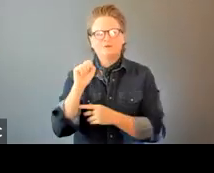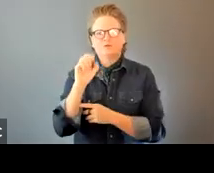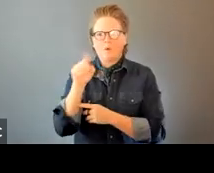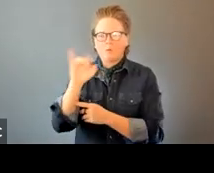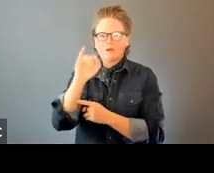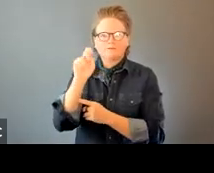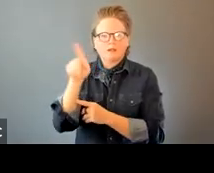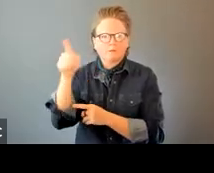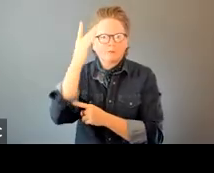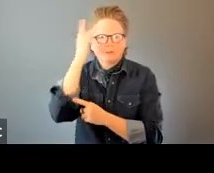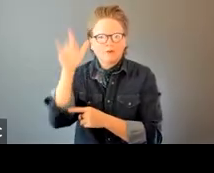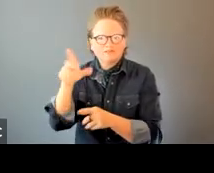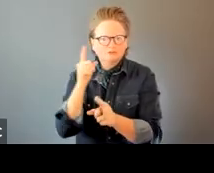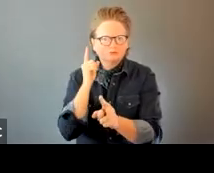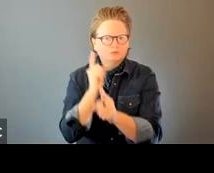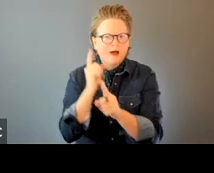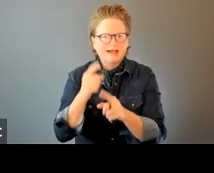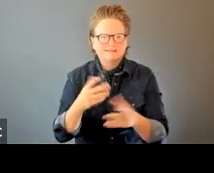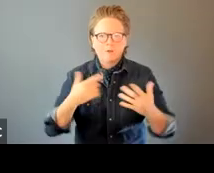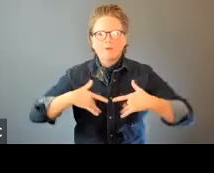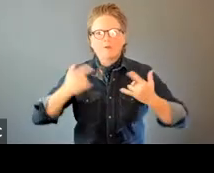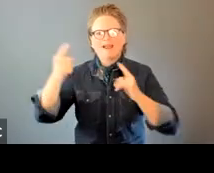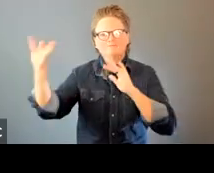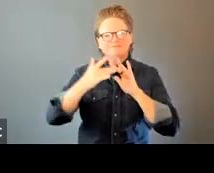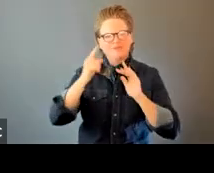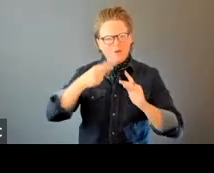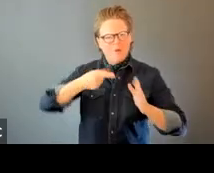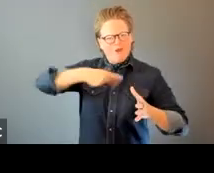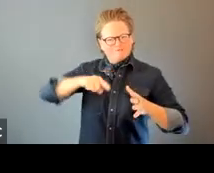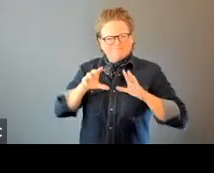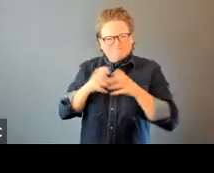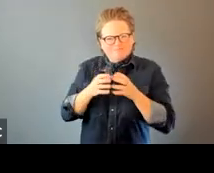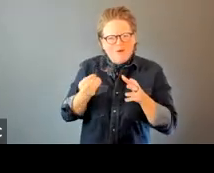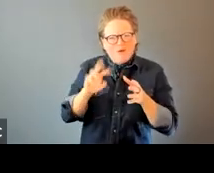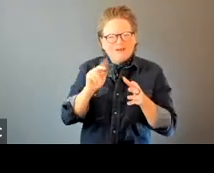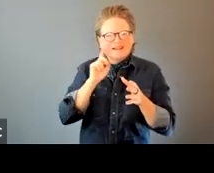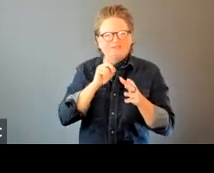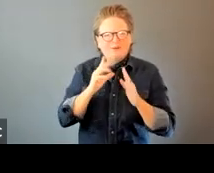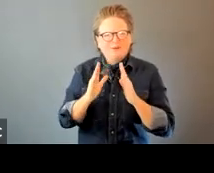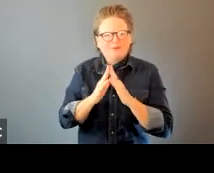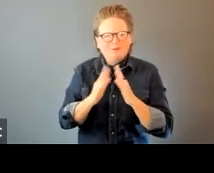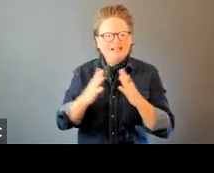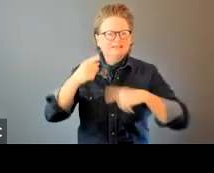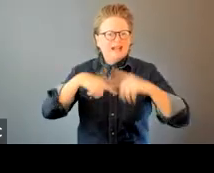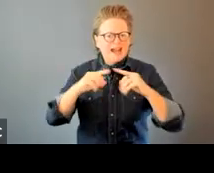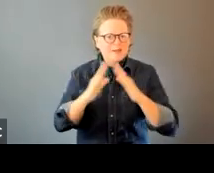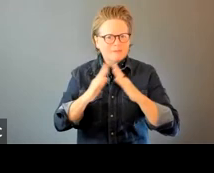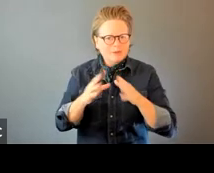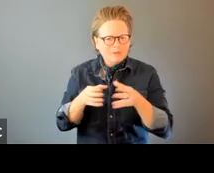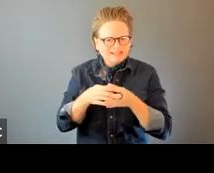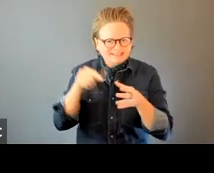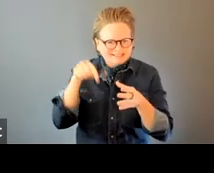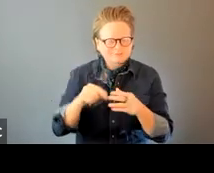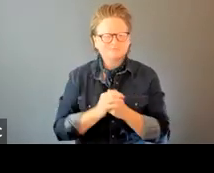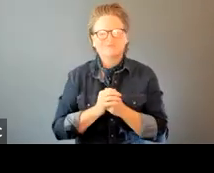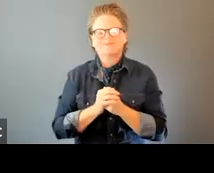community is very different. So Isaac was so brilliant on that, wanting to make sure that we had